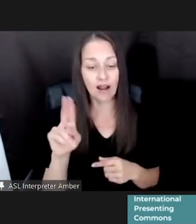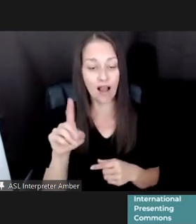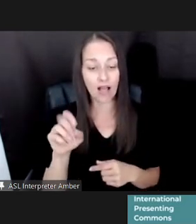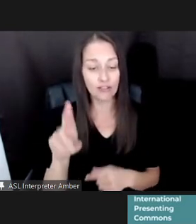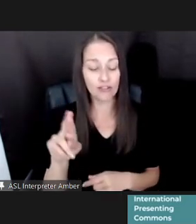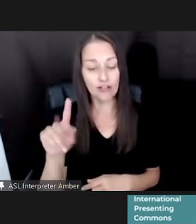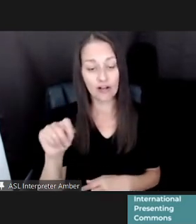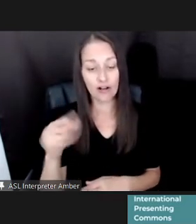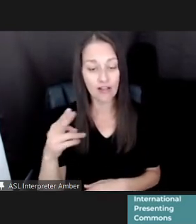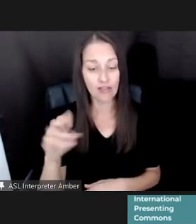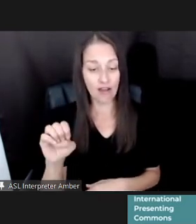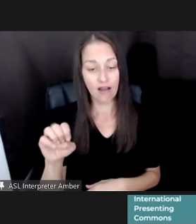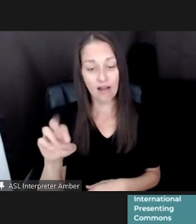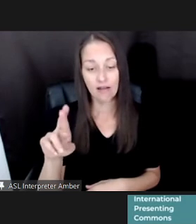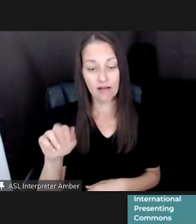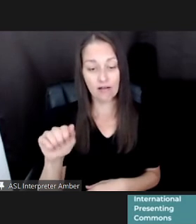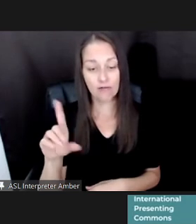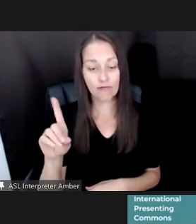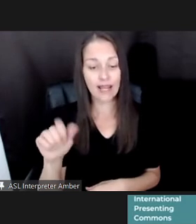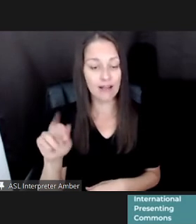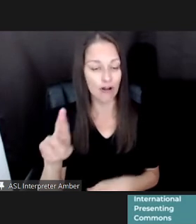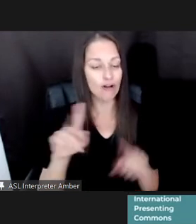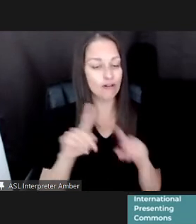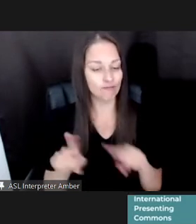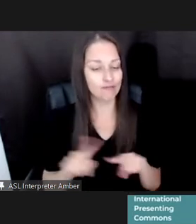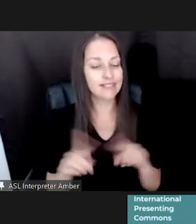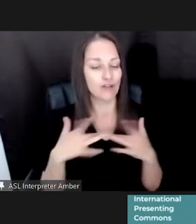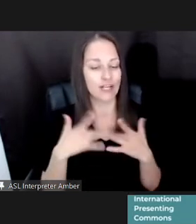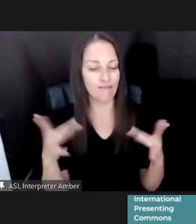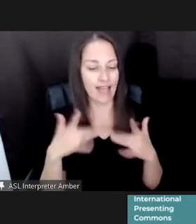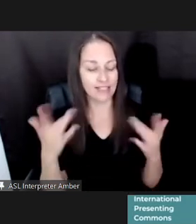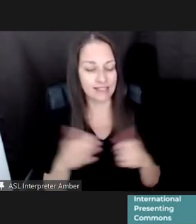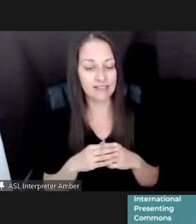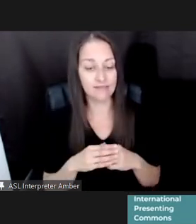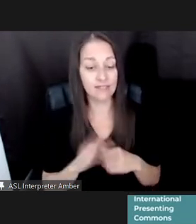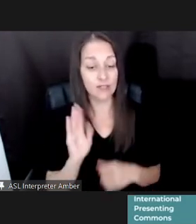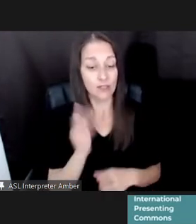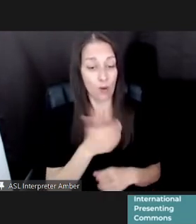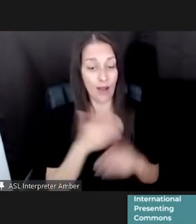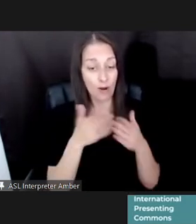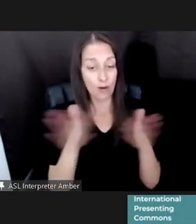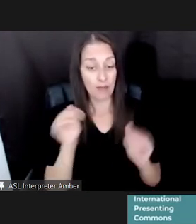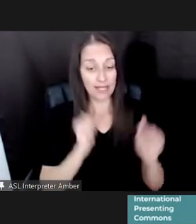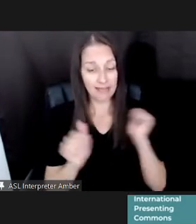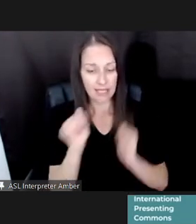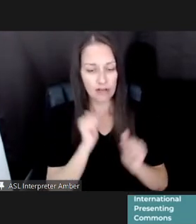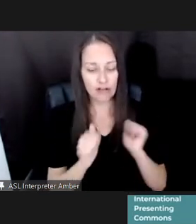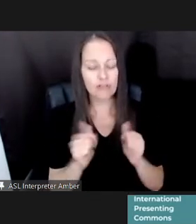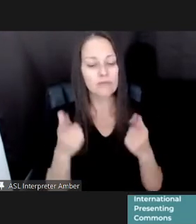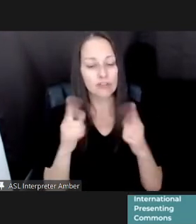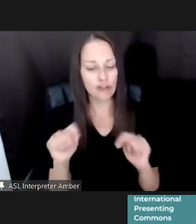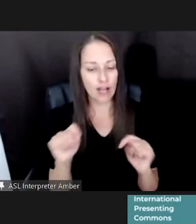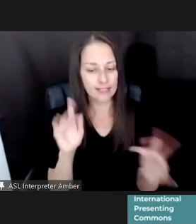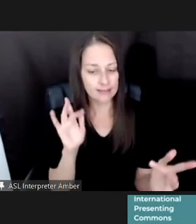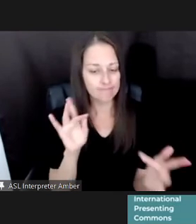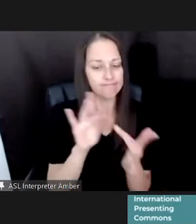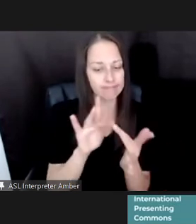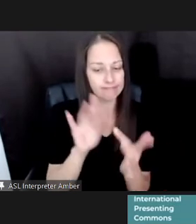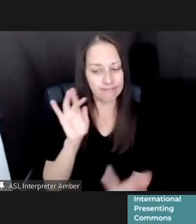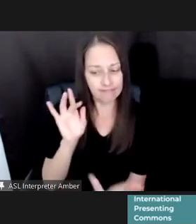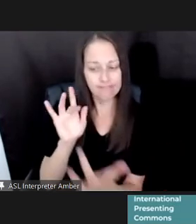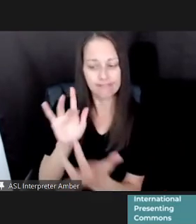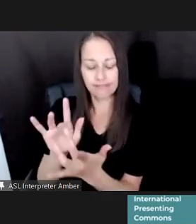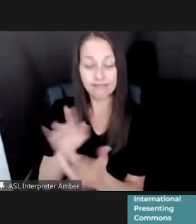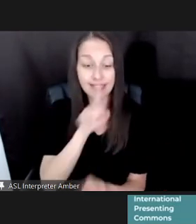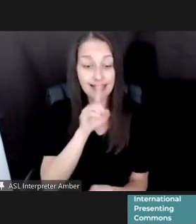And so the Public is trying to put its fingers out there and make sure that we're really talking to a